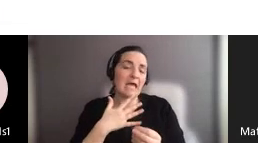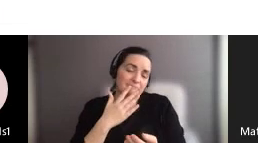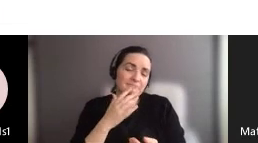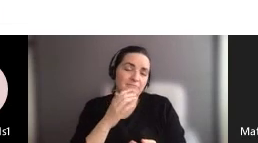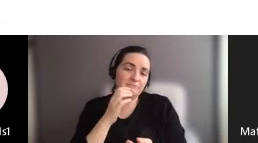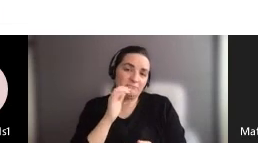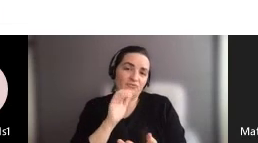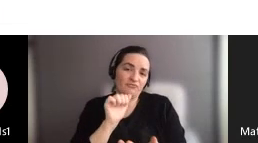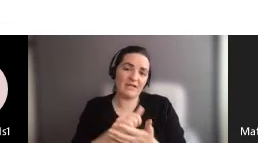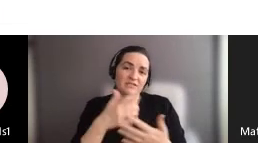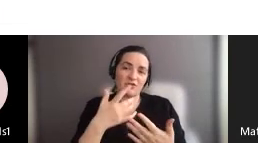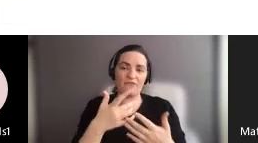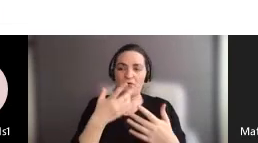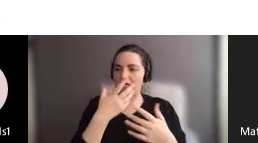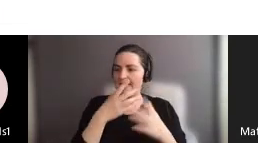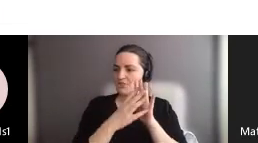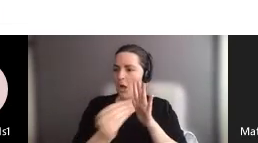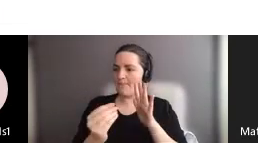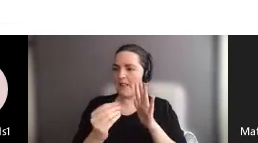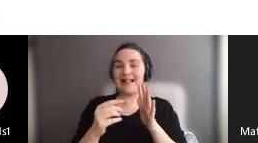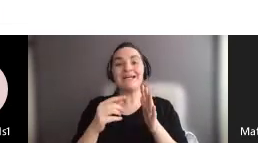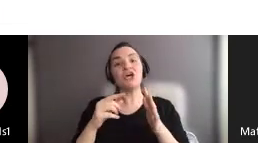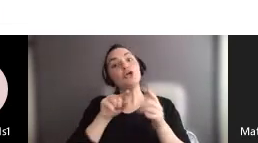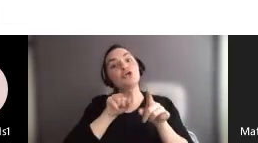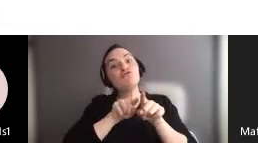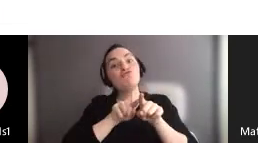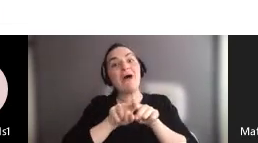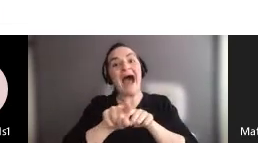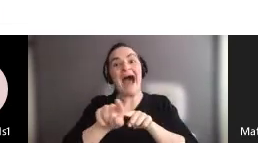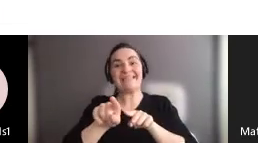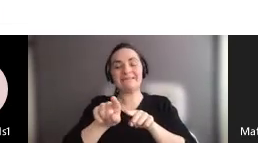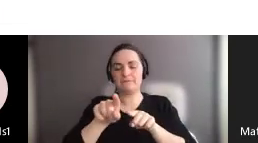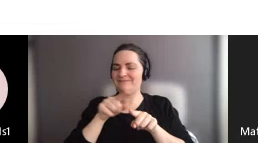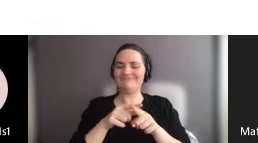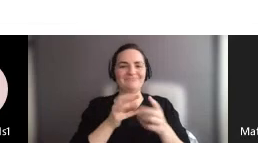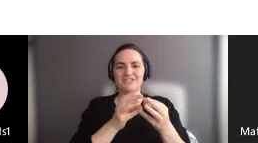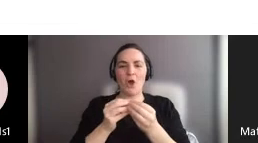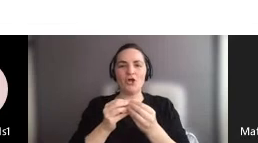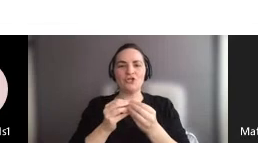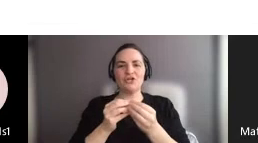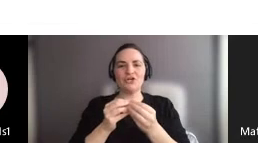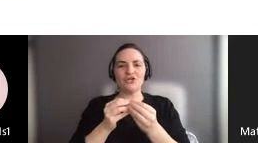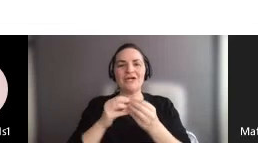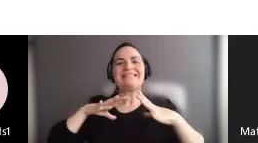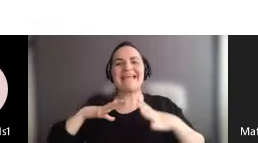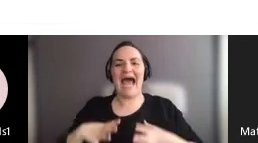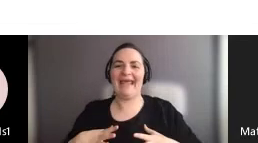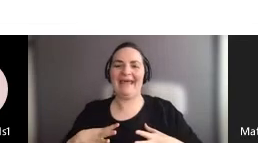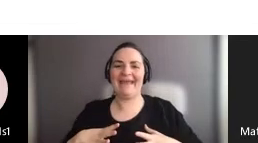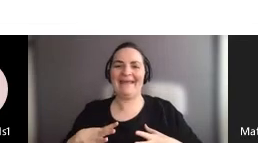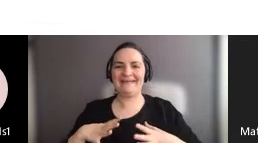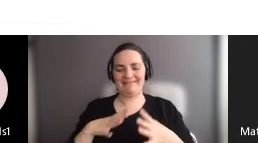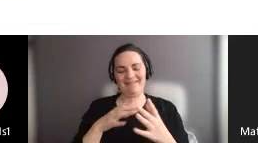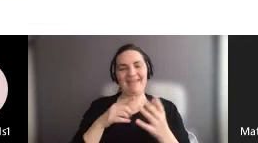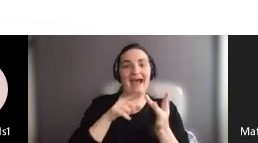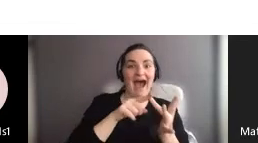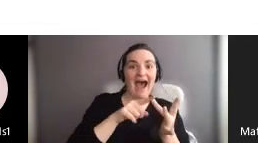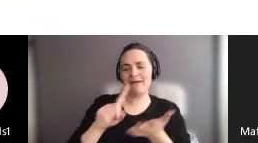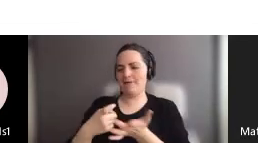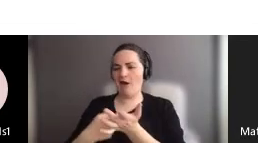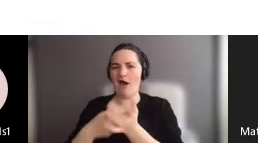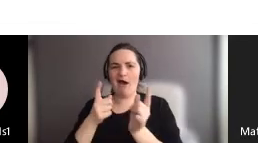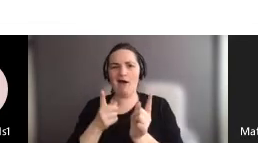is tried, and they've written T-I-R-E-D, they've got the R and the I the wrong way around, that's not a